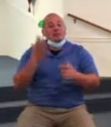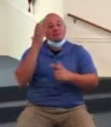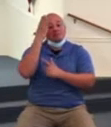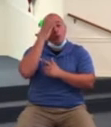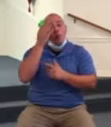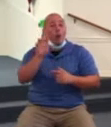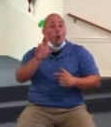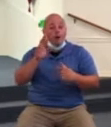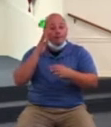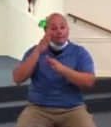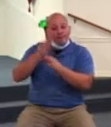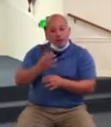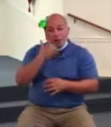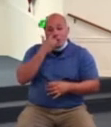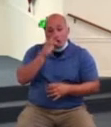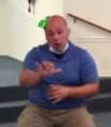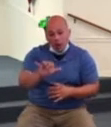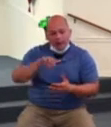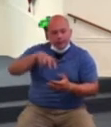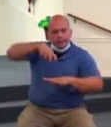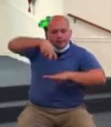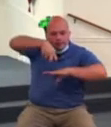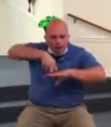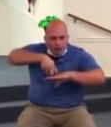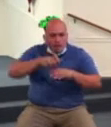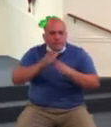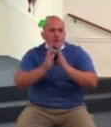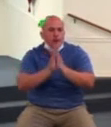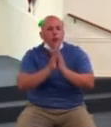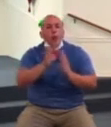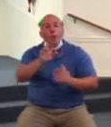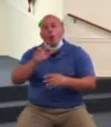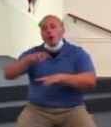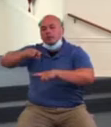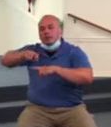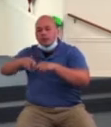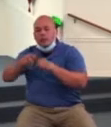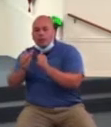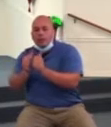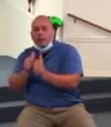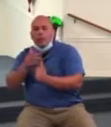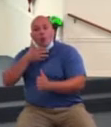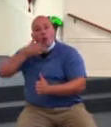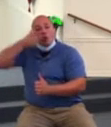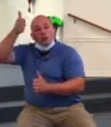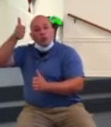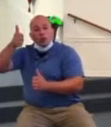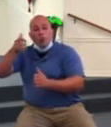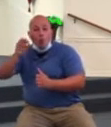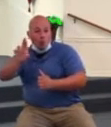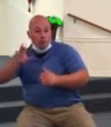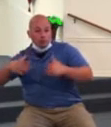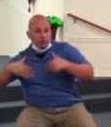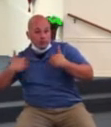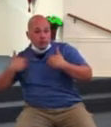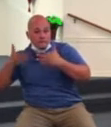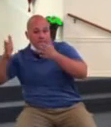Does faith look like holding a child or sitting with an aged woman or man?